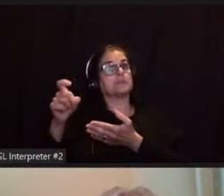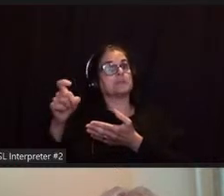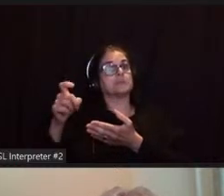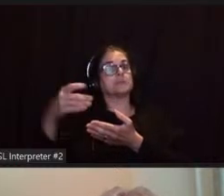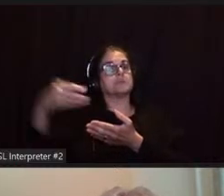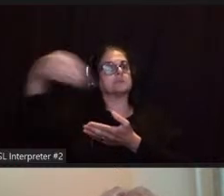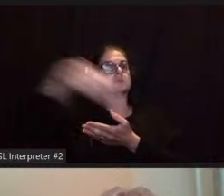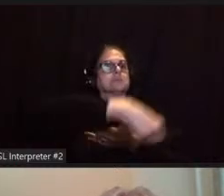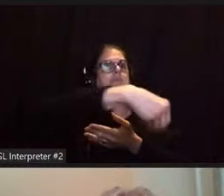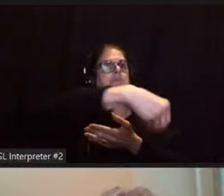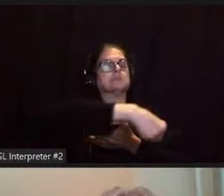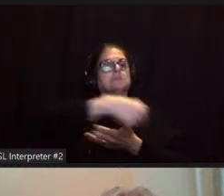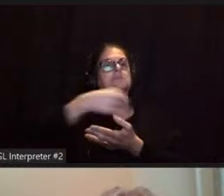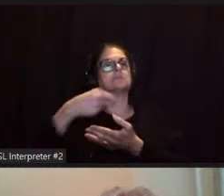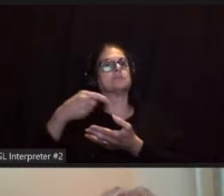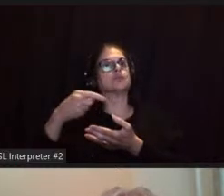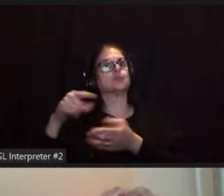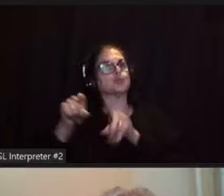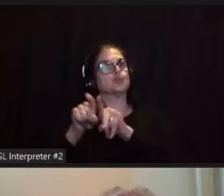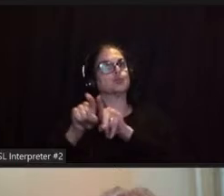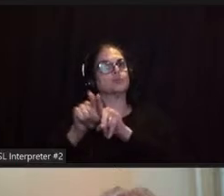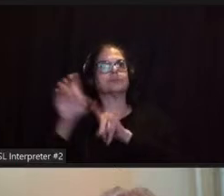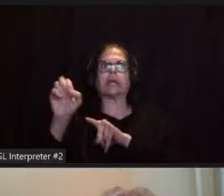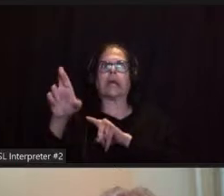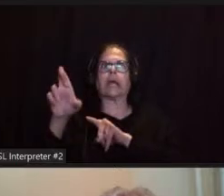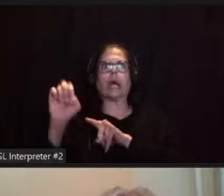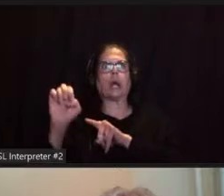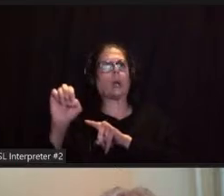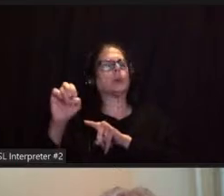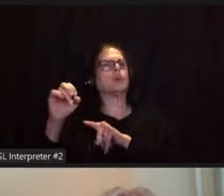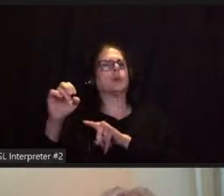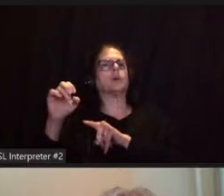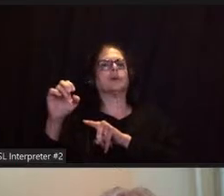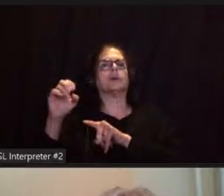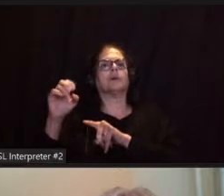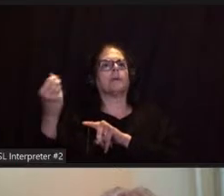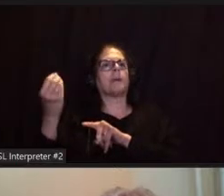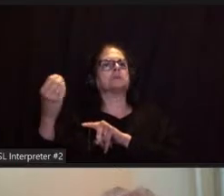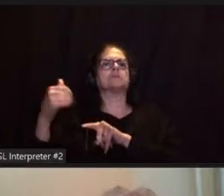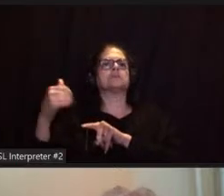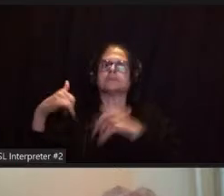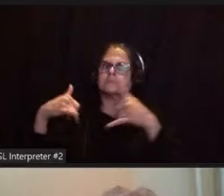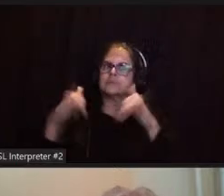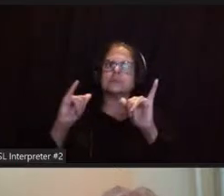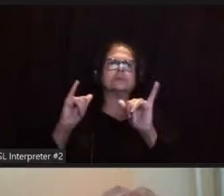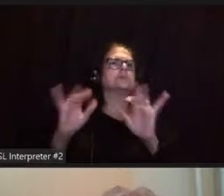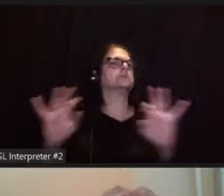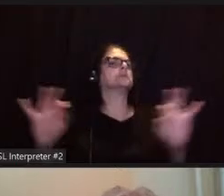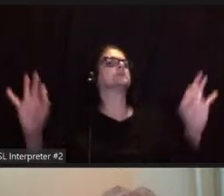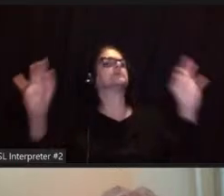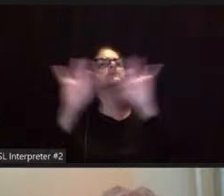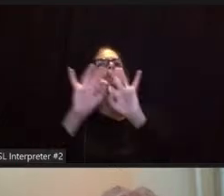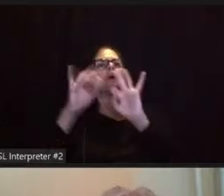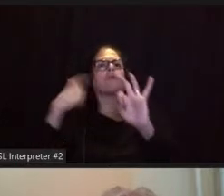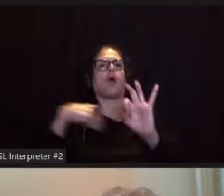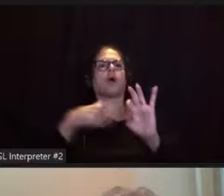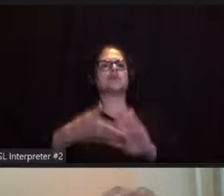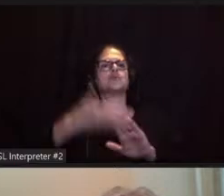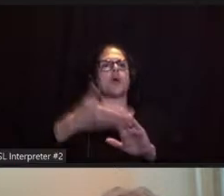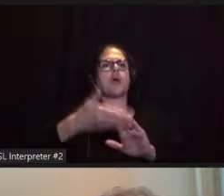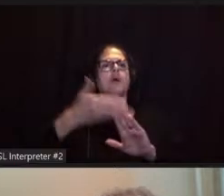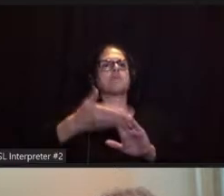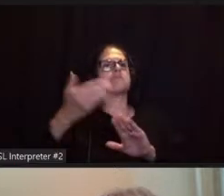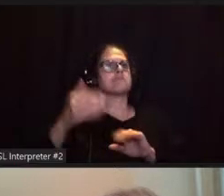is a critical component for us to continue to operate here in 2020 as we have